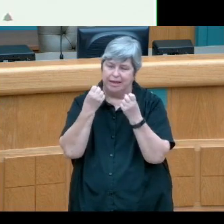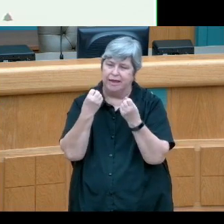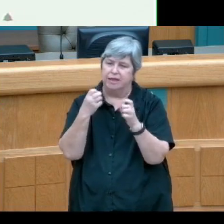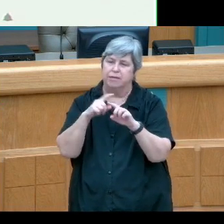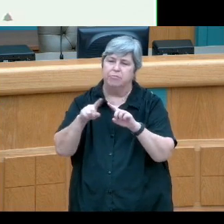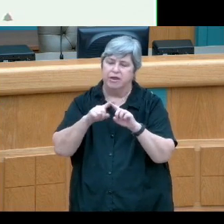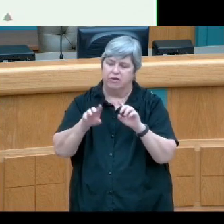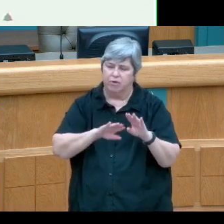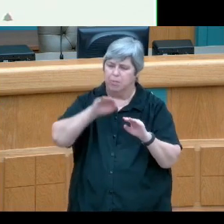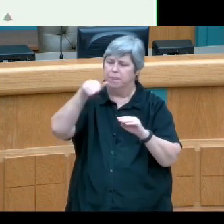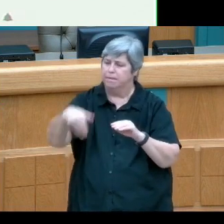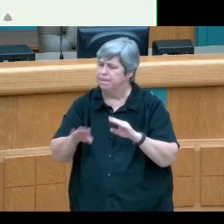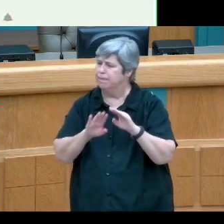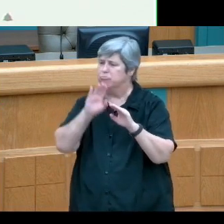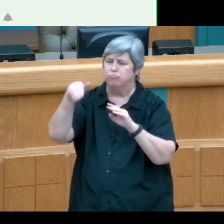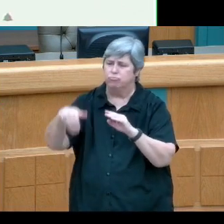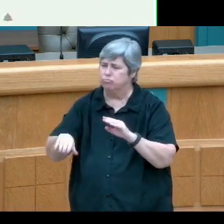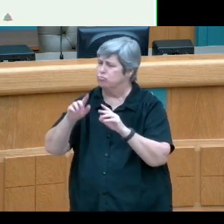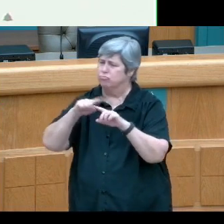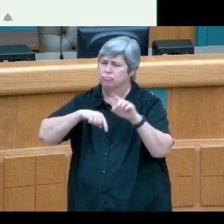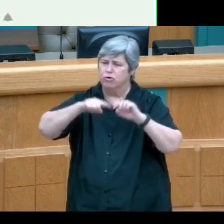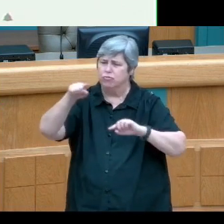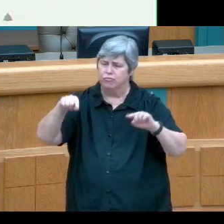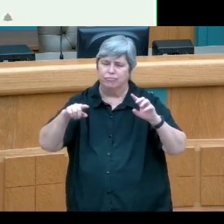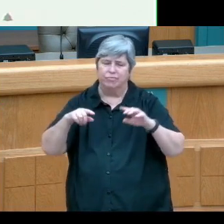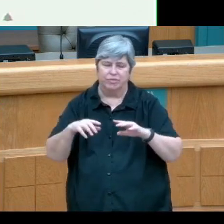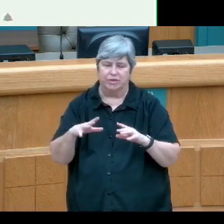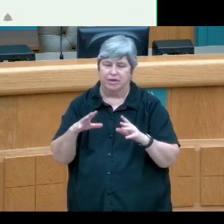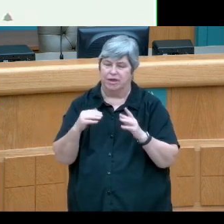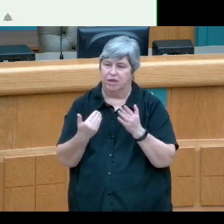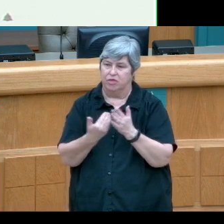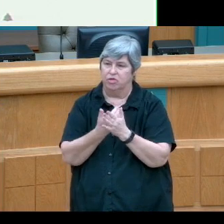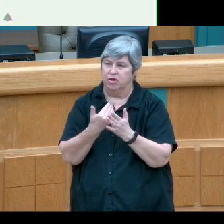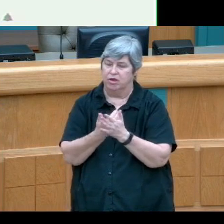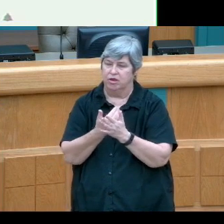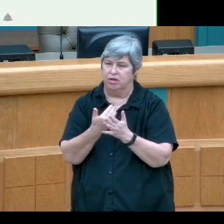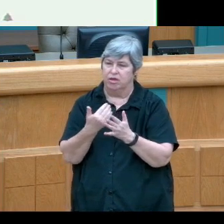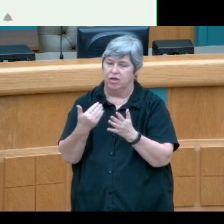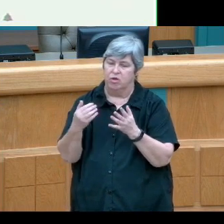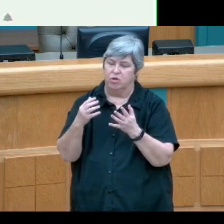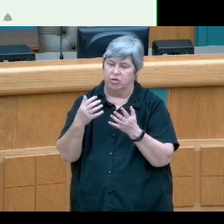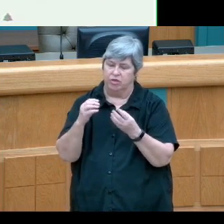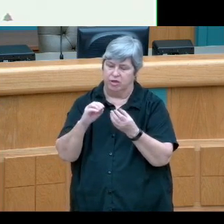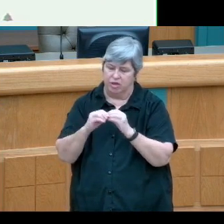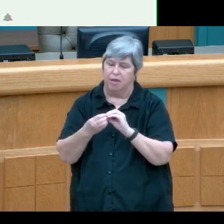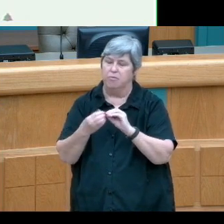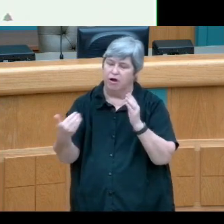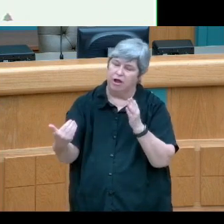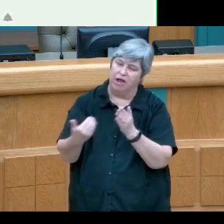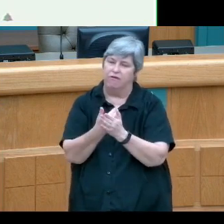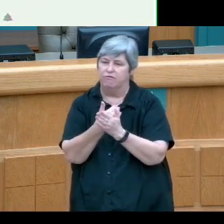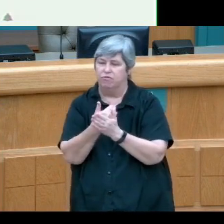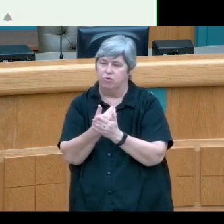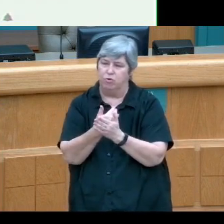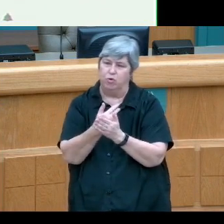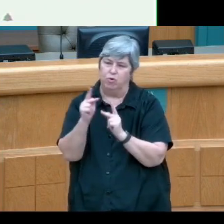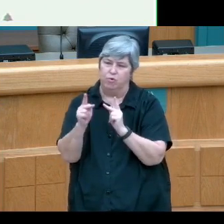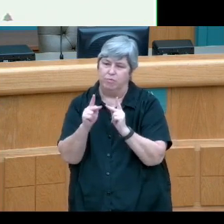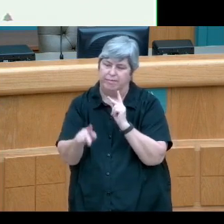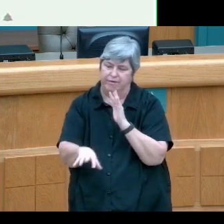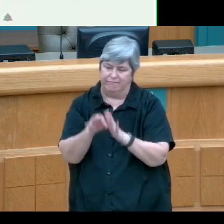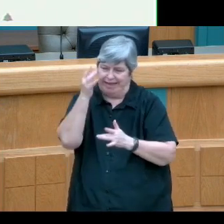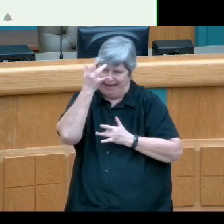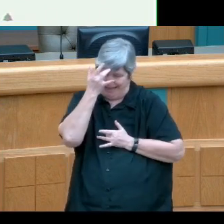peaks, right, and a lot of different curves. The number of new cases is going to be the first of all the curves that you're seeing in the news to